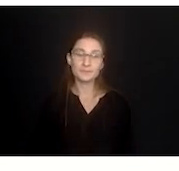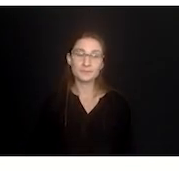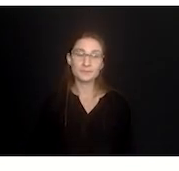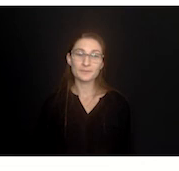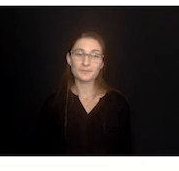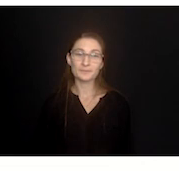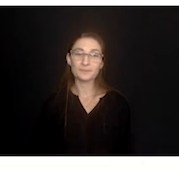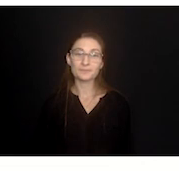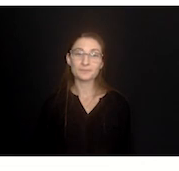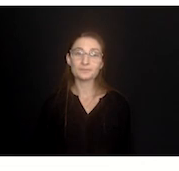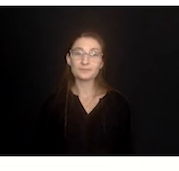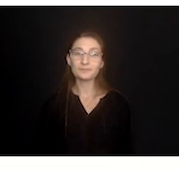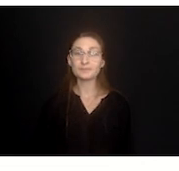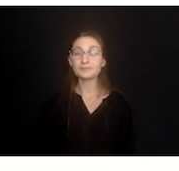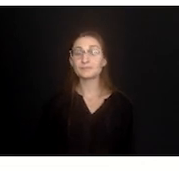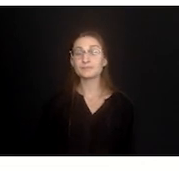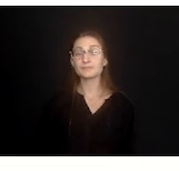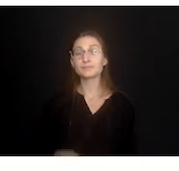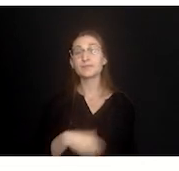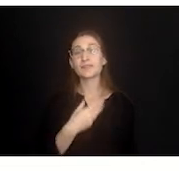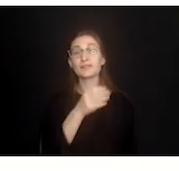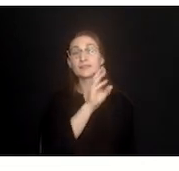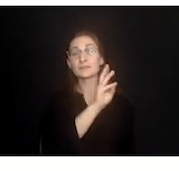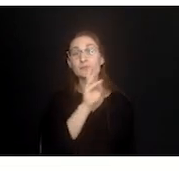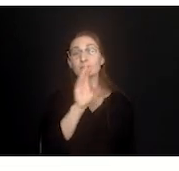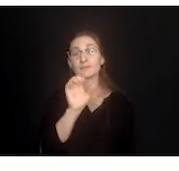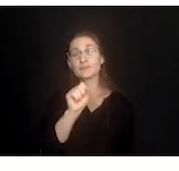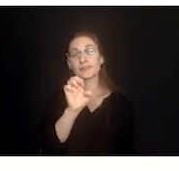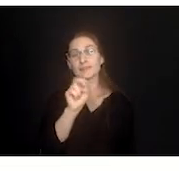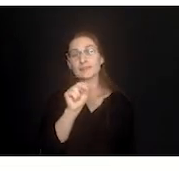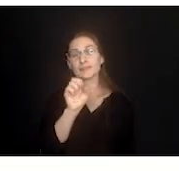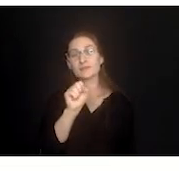right there, Christine@sensoryfriends.com. And